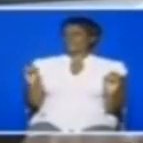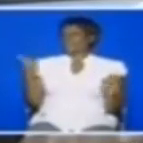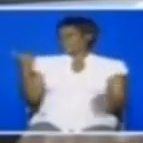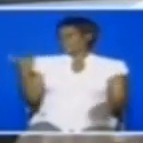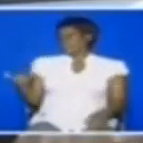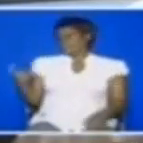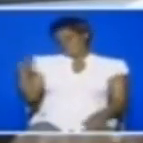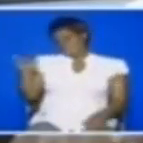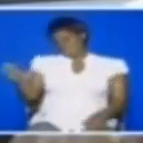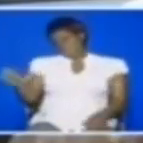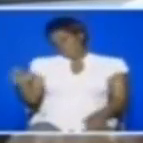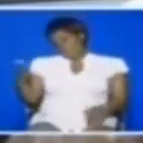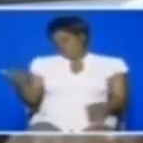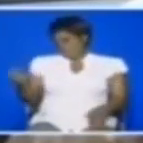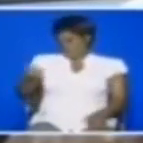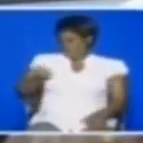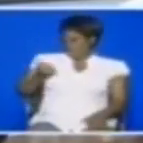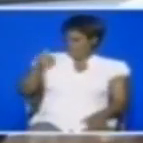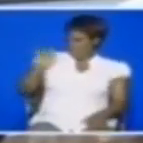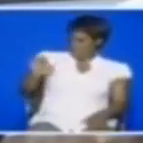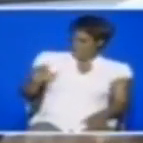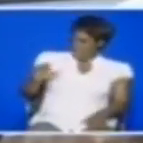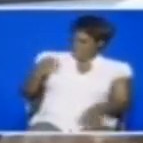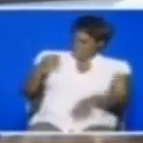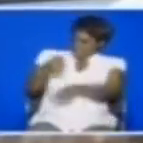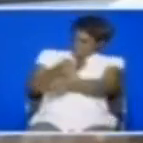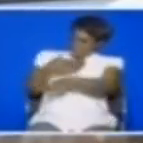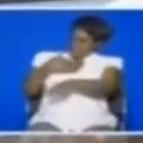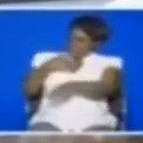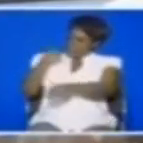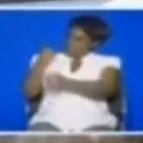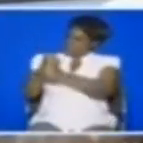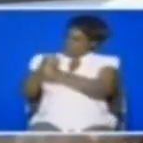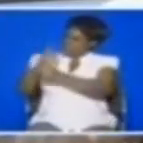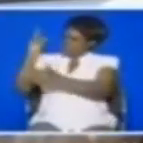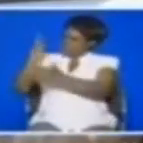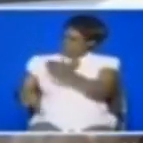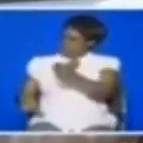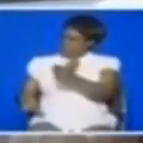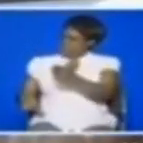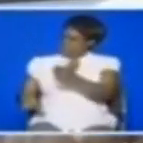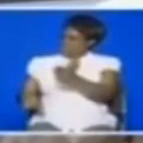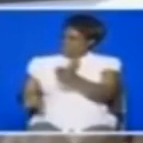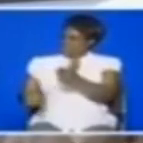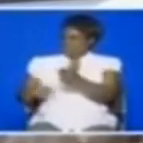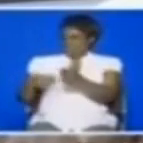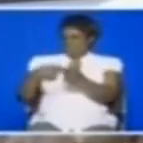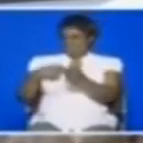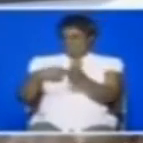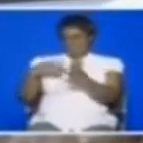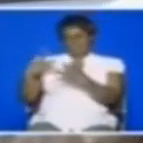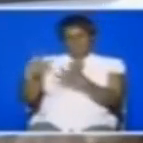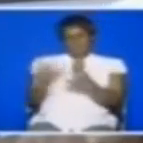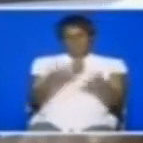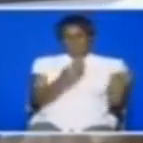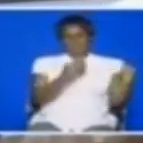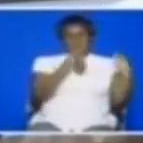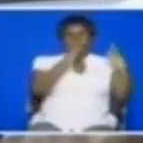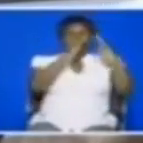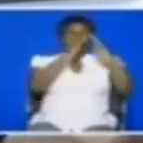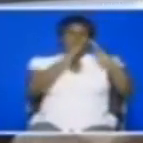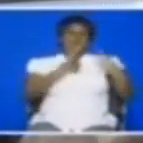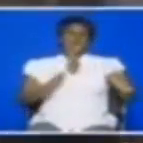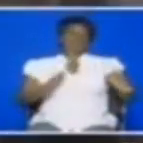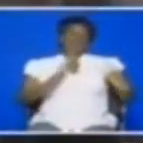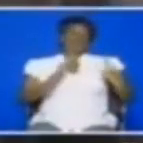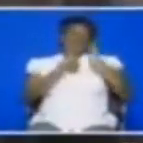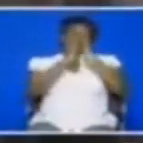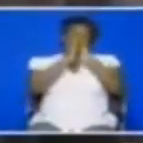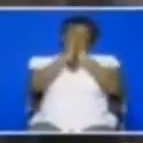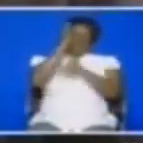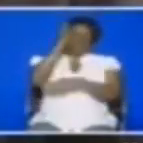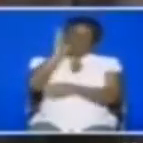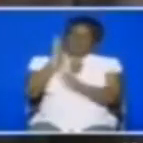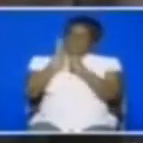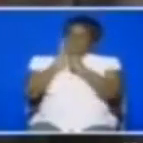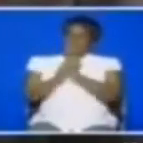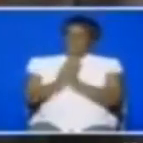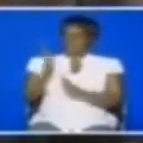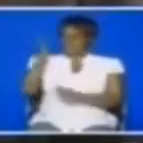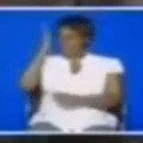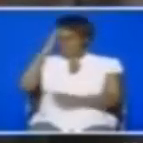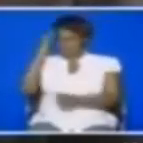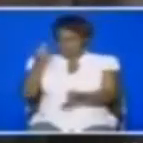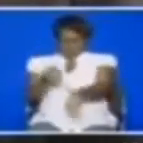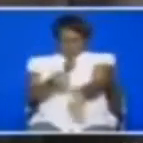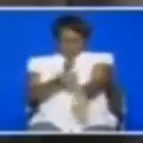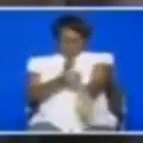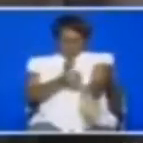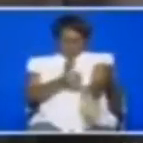Mtoto wako, kijana wako au msichana akija na tattoo utafanya nini? Ni kumupeleka tu kwa nyumba ya Mungu aombewe. Unafahamu